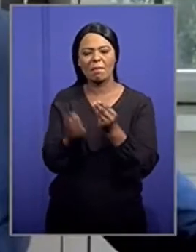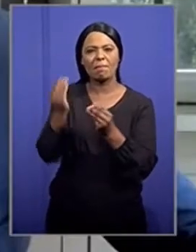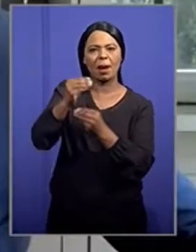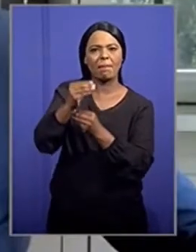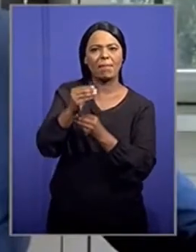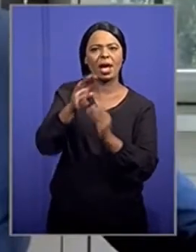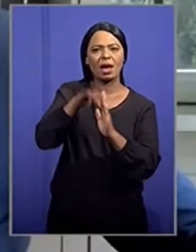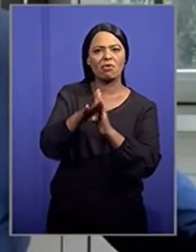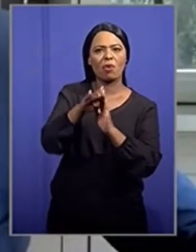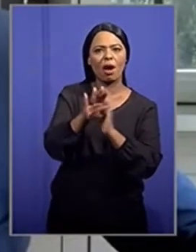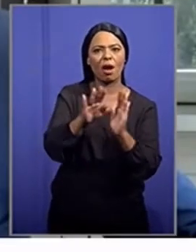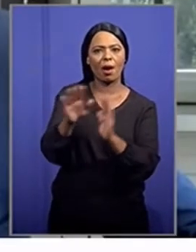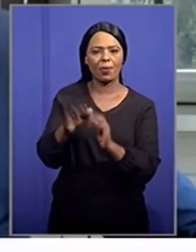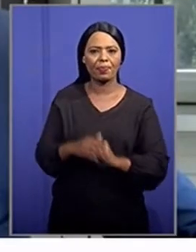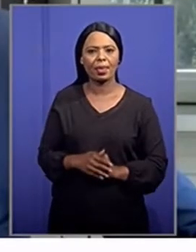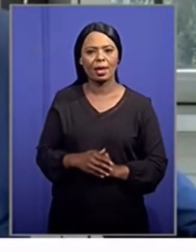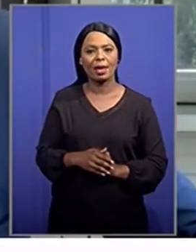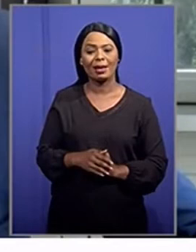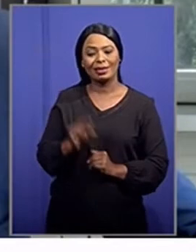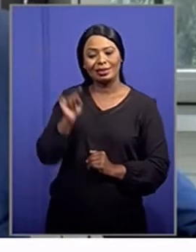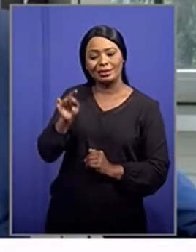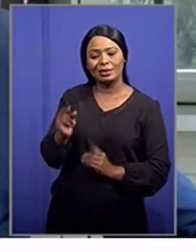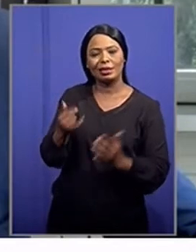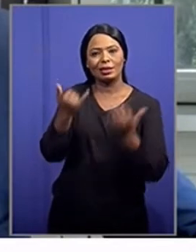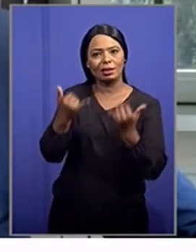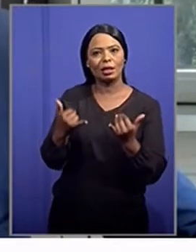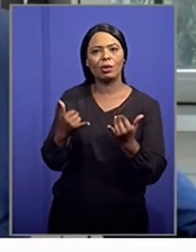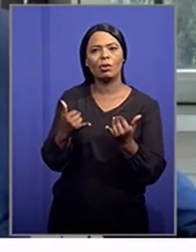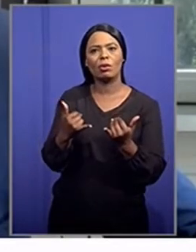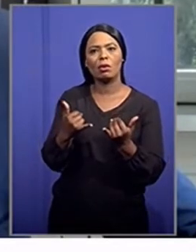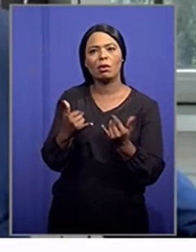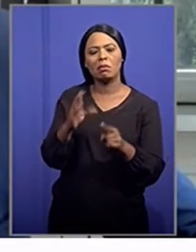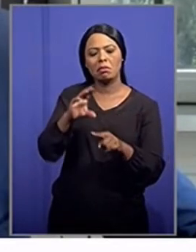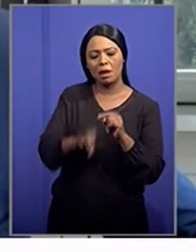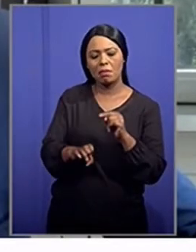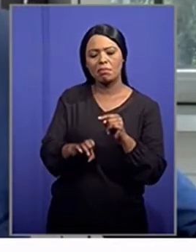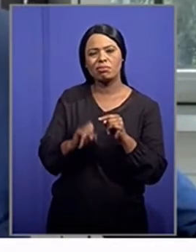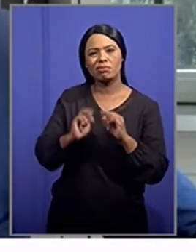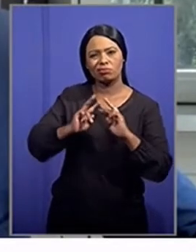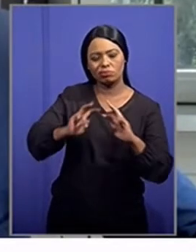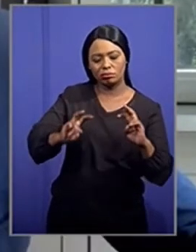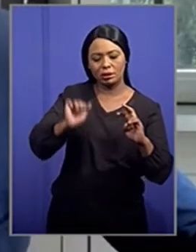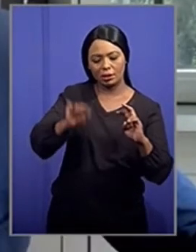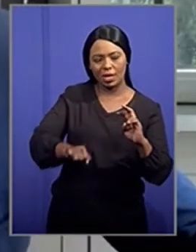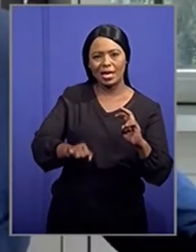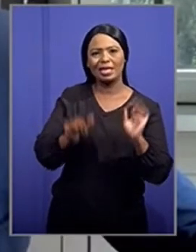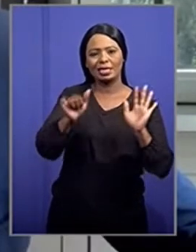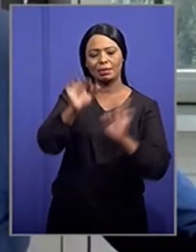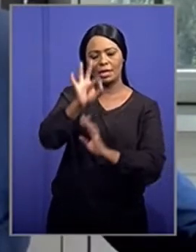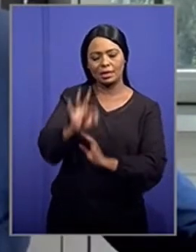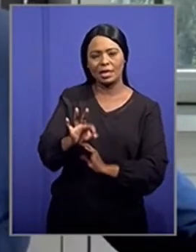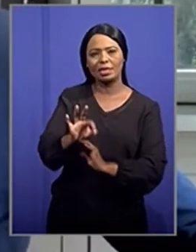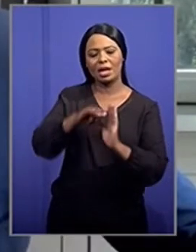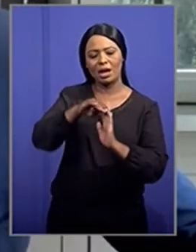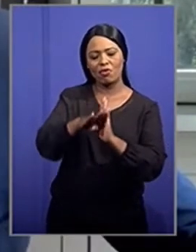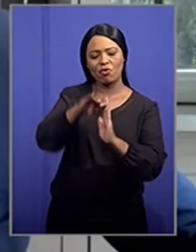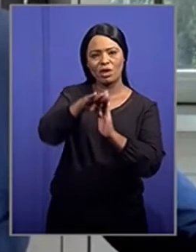Inflation will likely be updated upwards. We have an average of about 6% now,